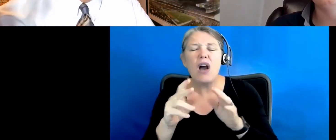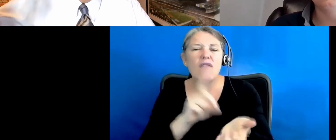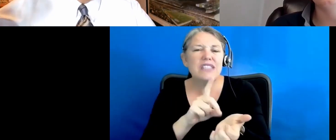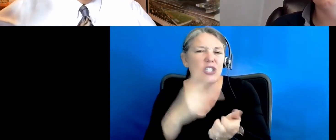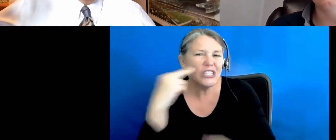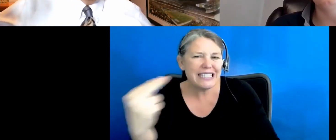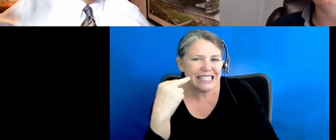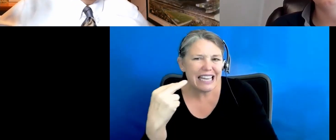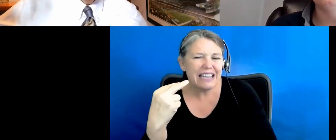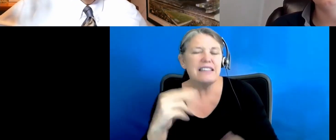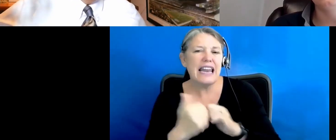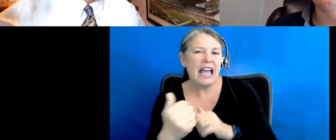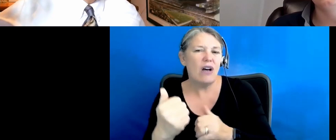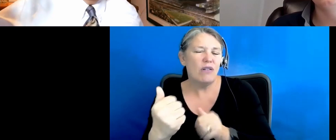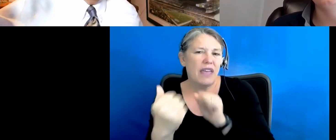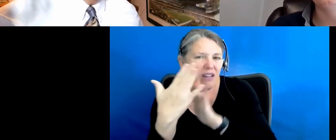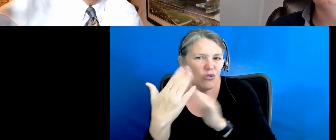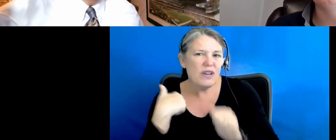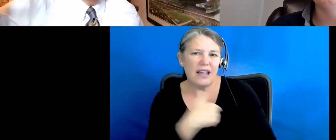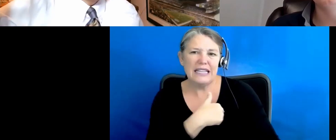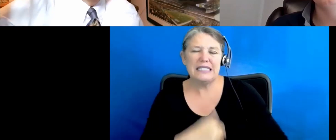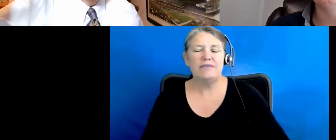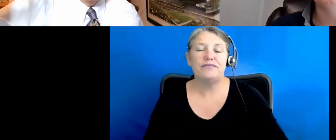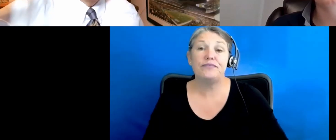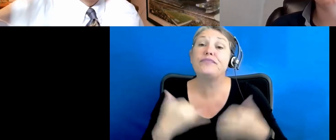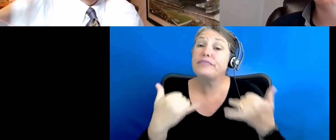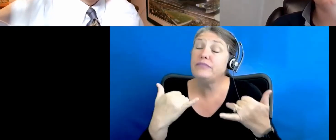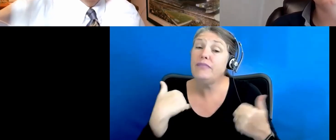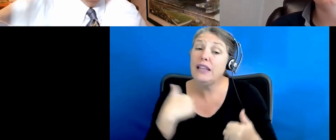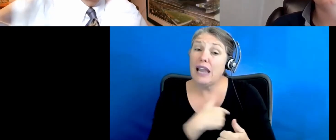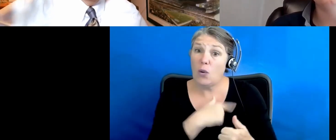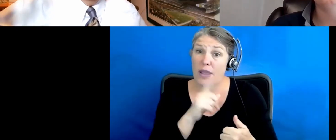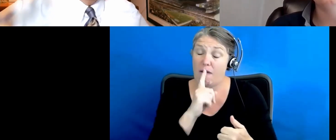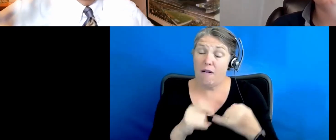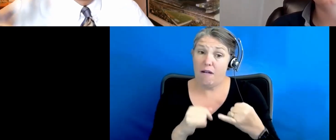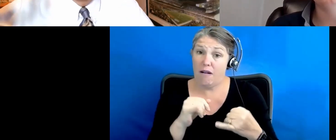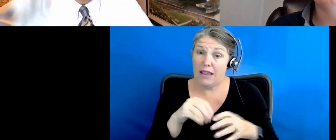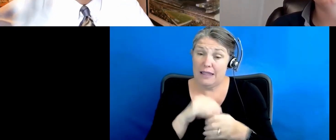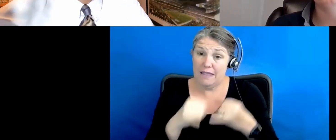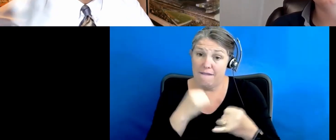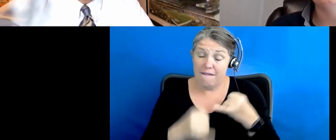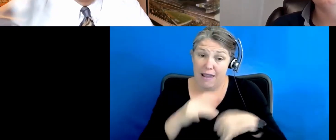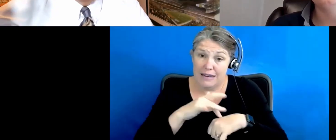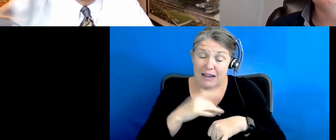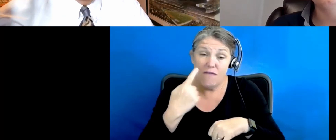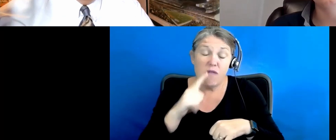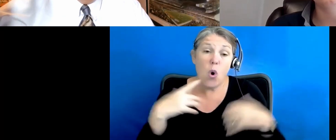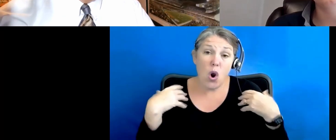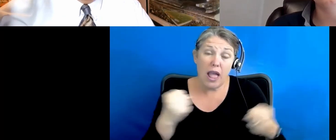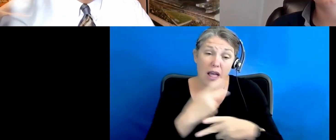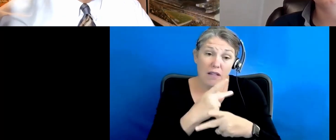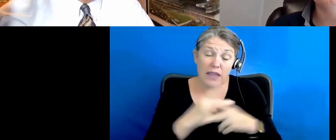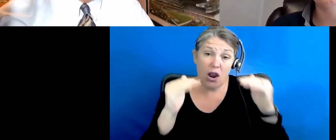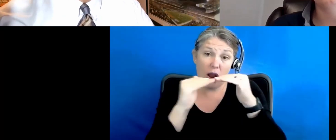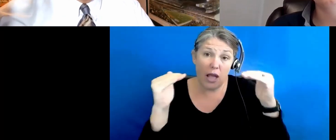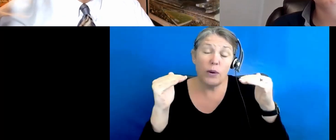and how they treat us. Now, we're putting the final touches on a healthcare equity framework